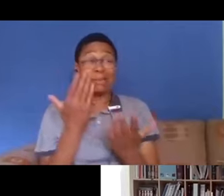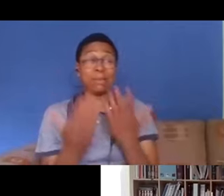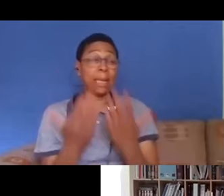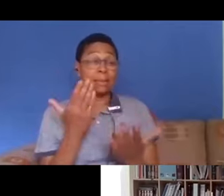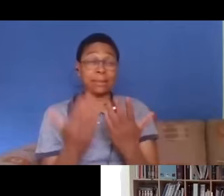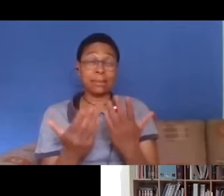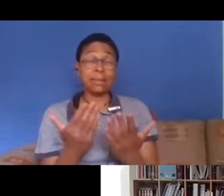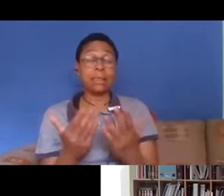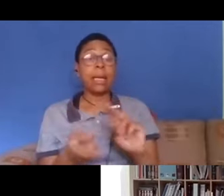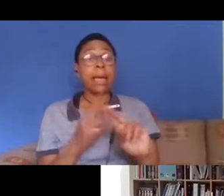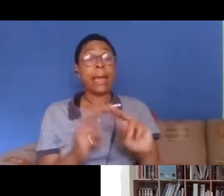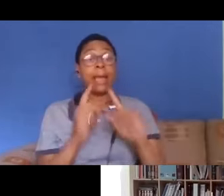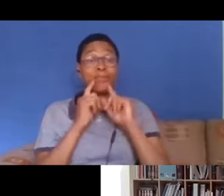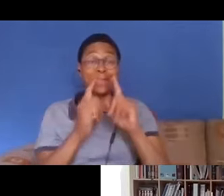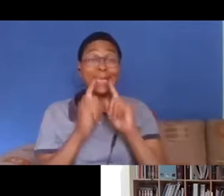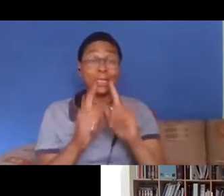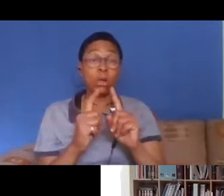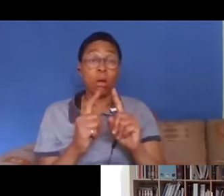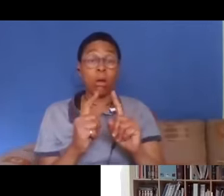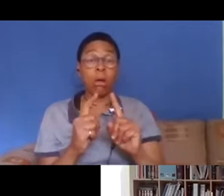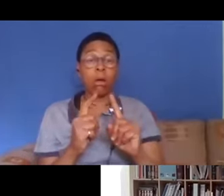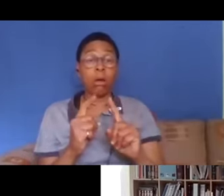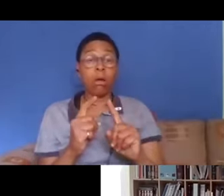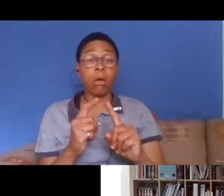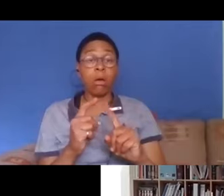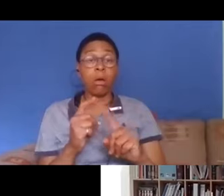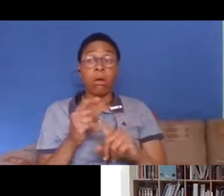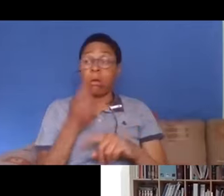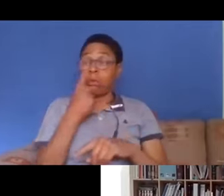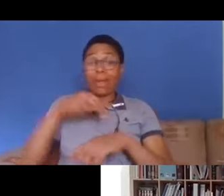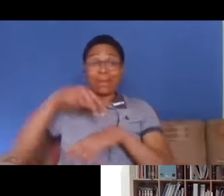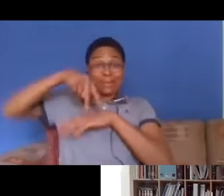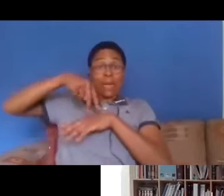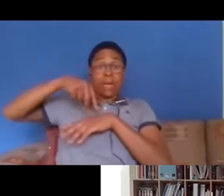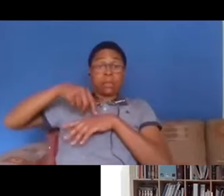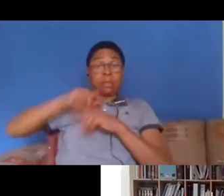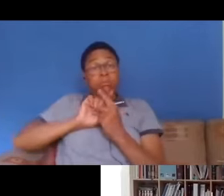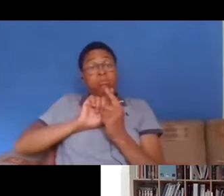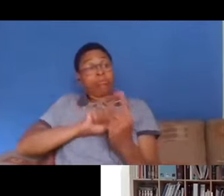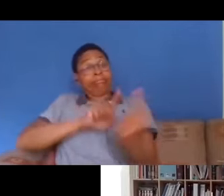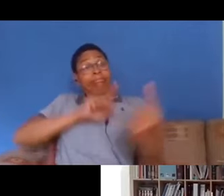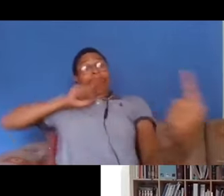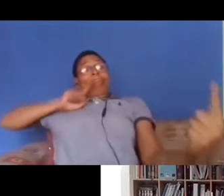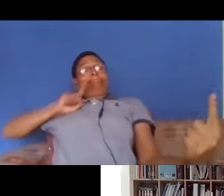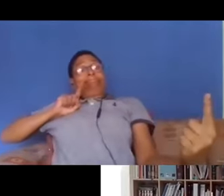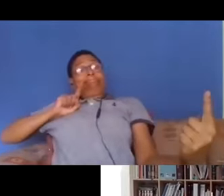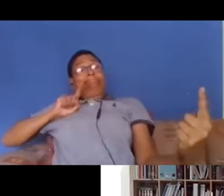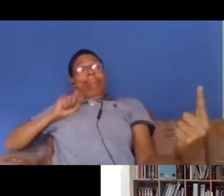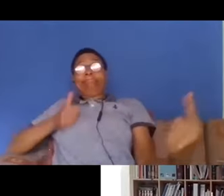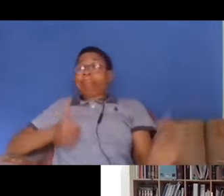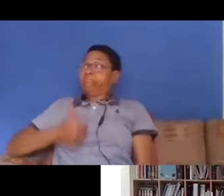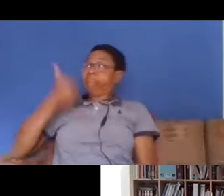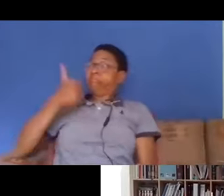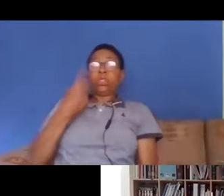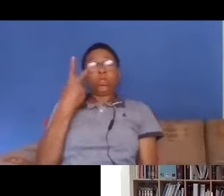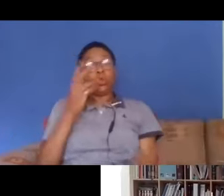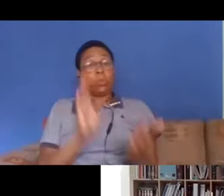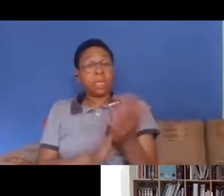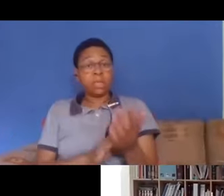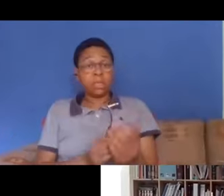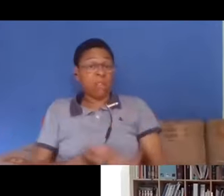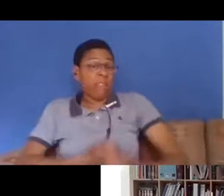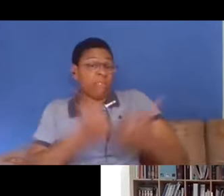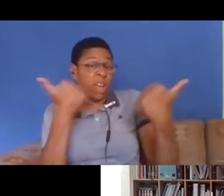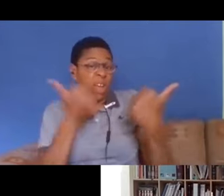close the teacher needs to get to the pupils. You know, if clearly if they're keeping persistently keeping more than 2 meter